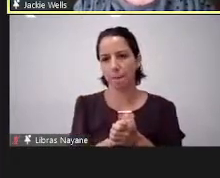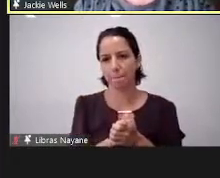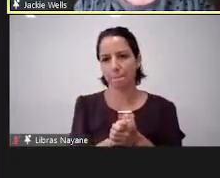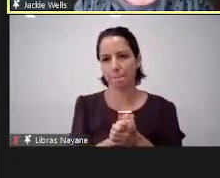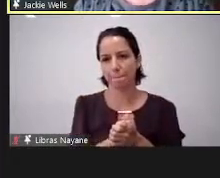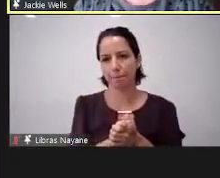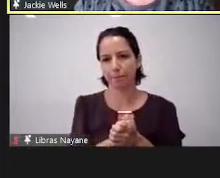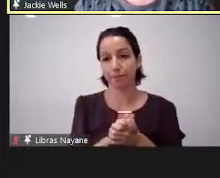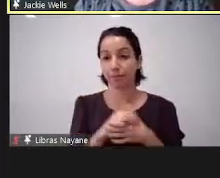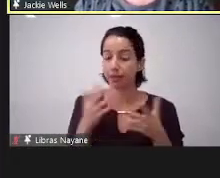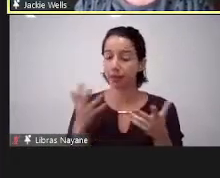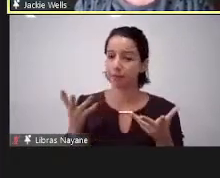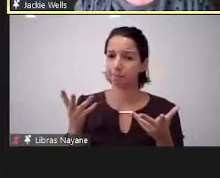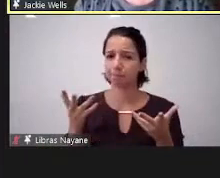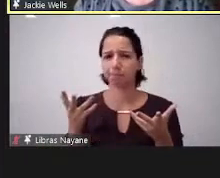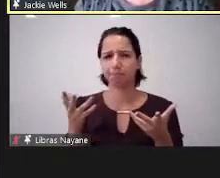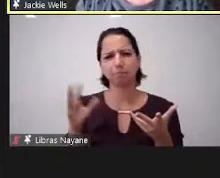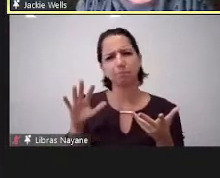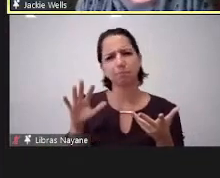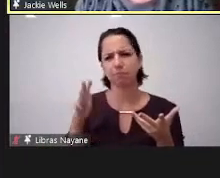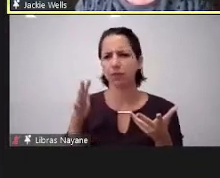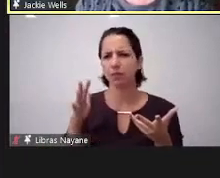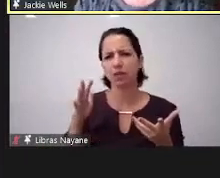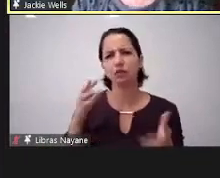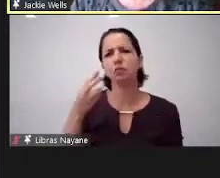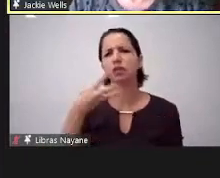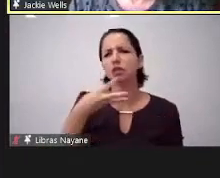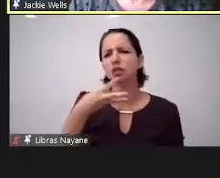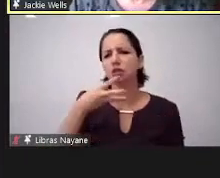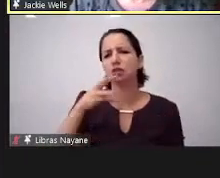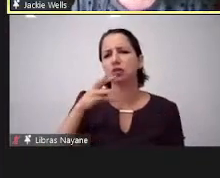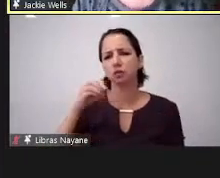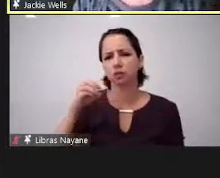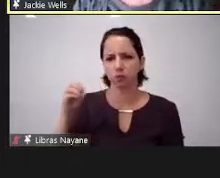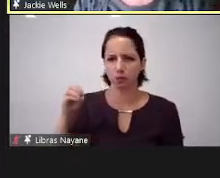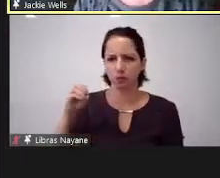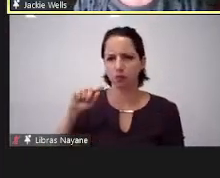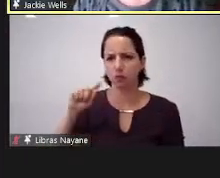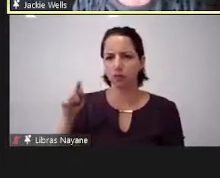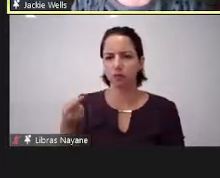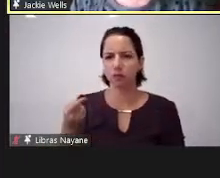£300,000 Brazilian real. I hope I've pronounced that right.